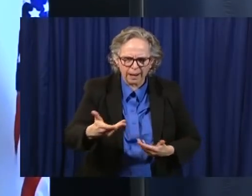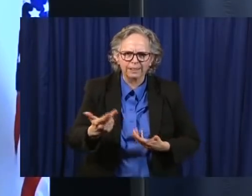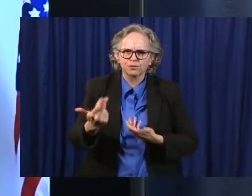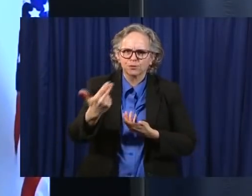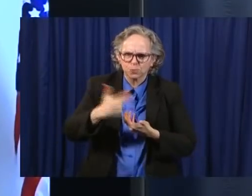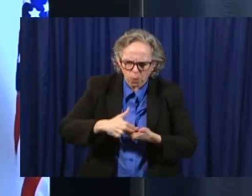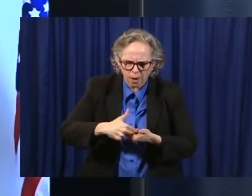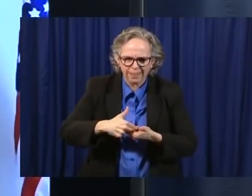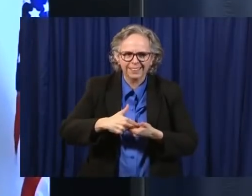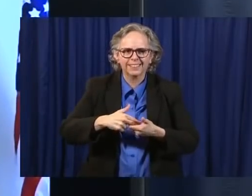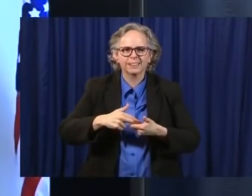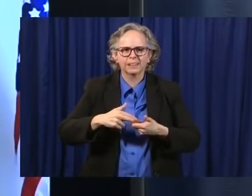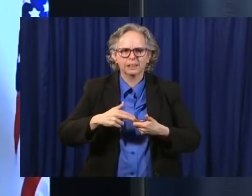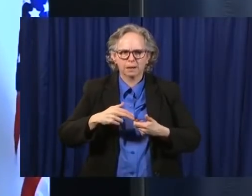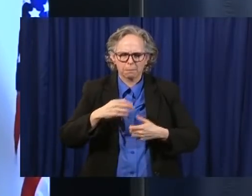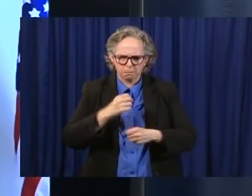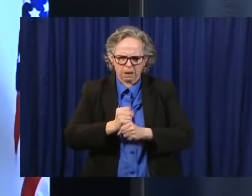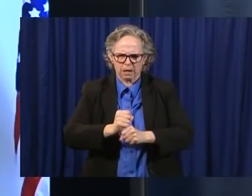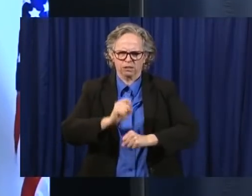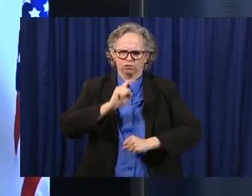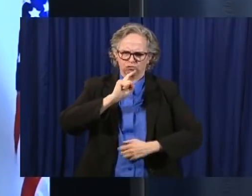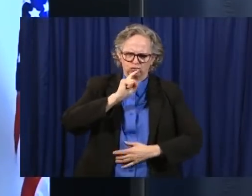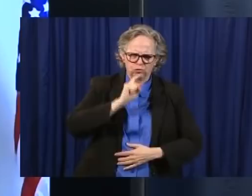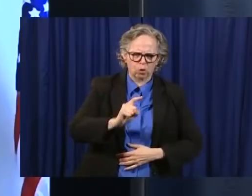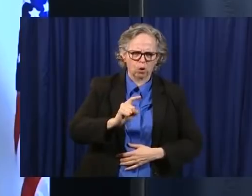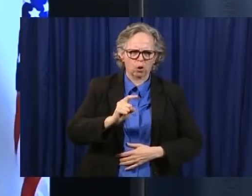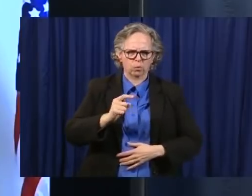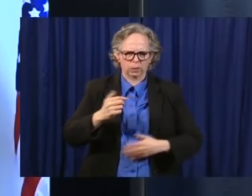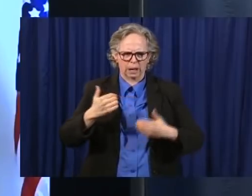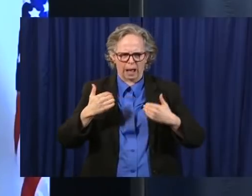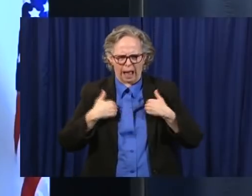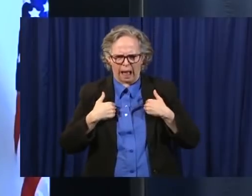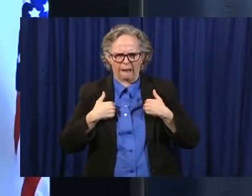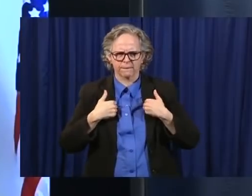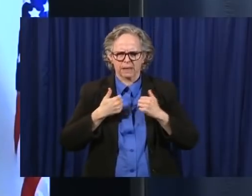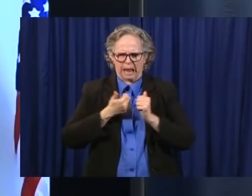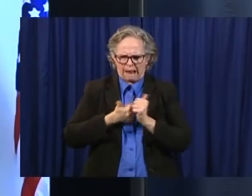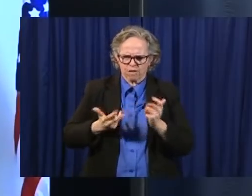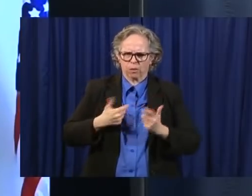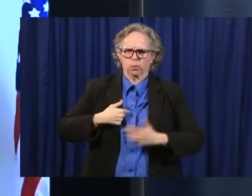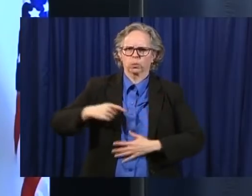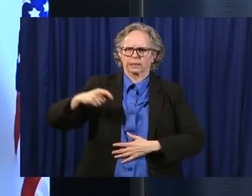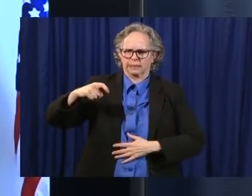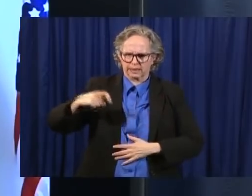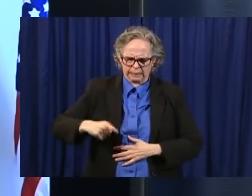that we have things that we need to have this disease.